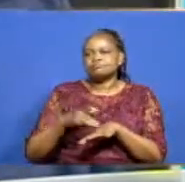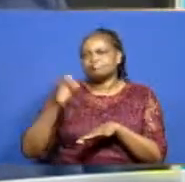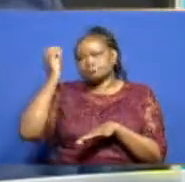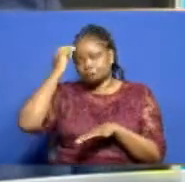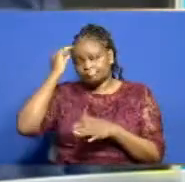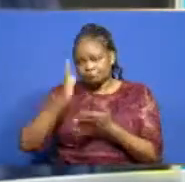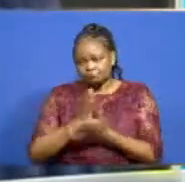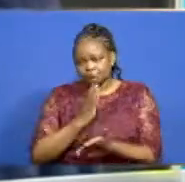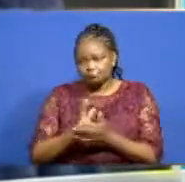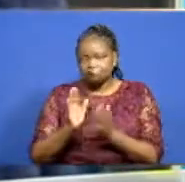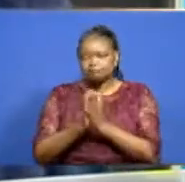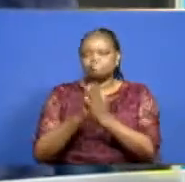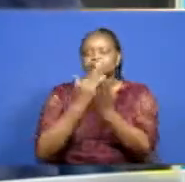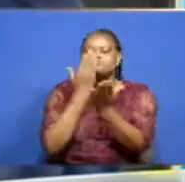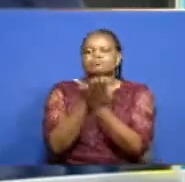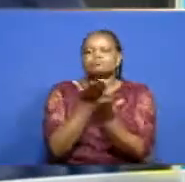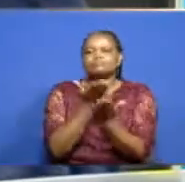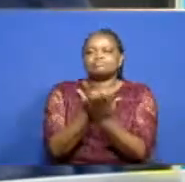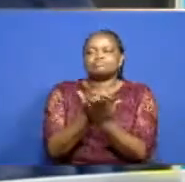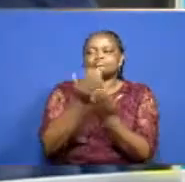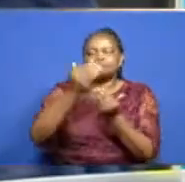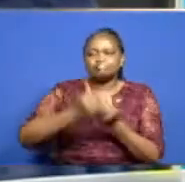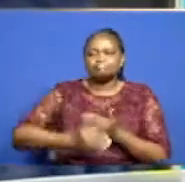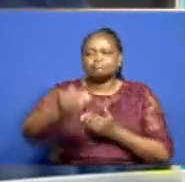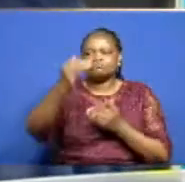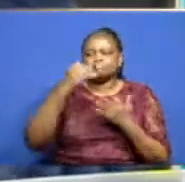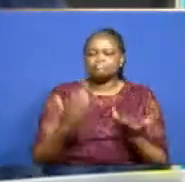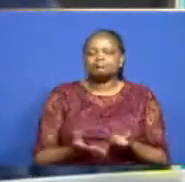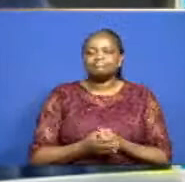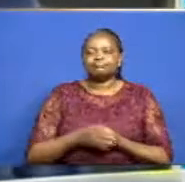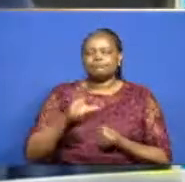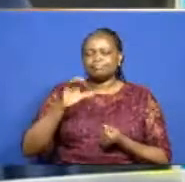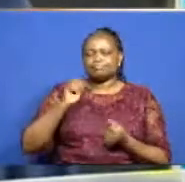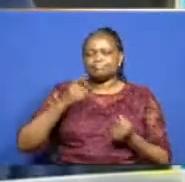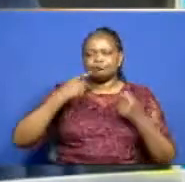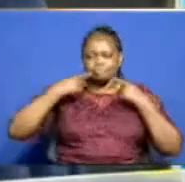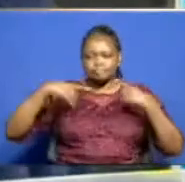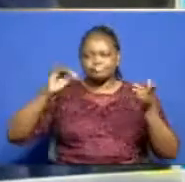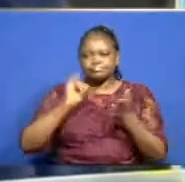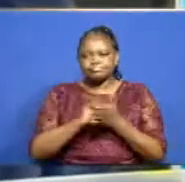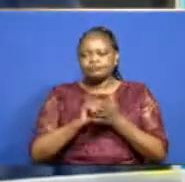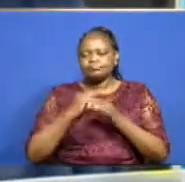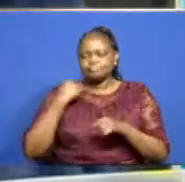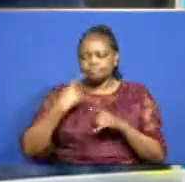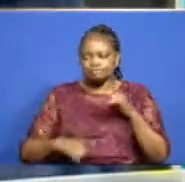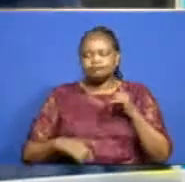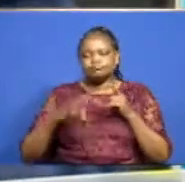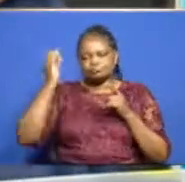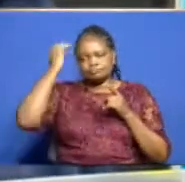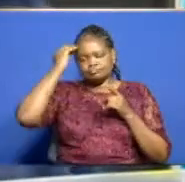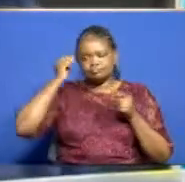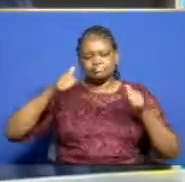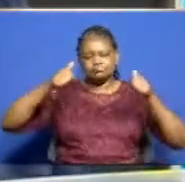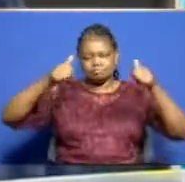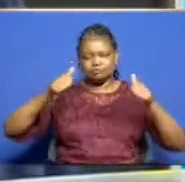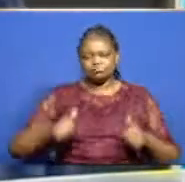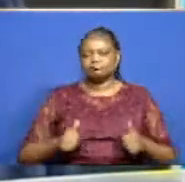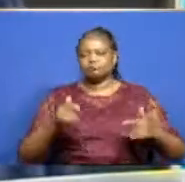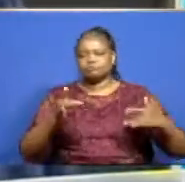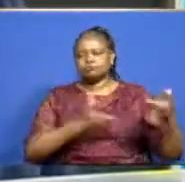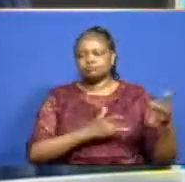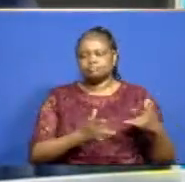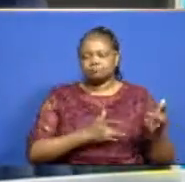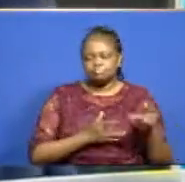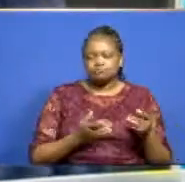gave proposals on the way forward. So the CS announced that this year's academic calendar is considered